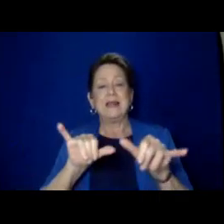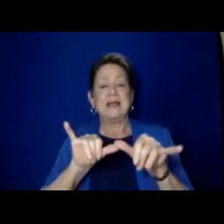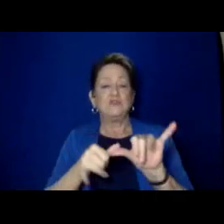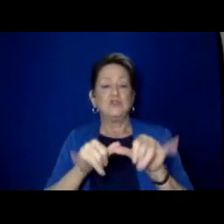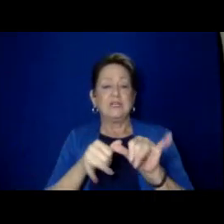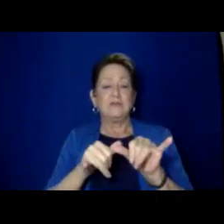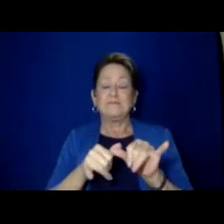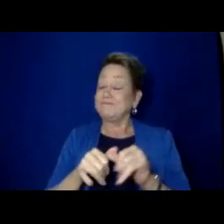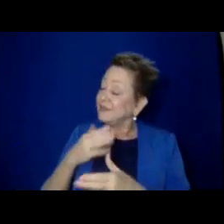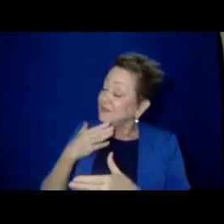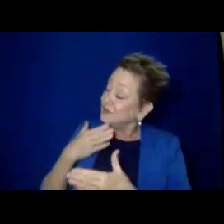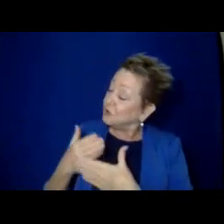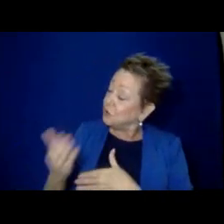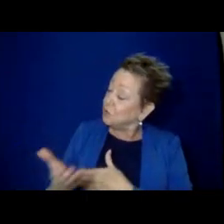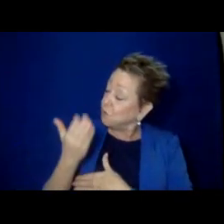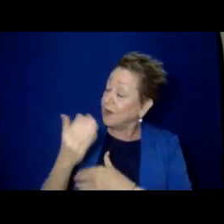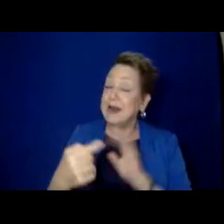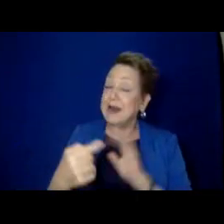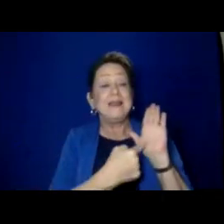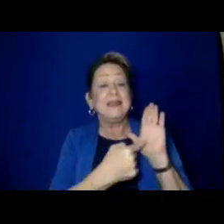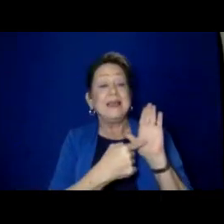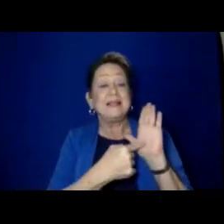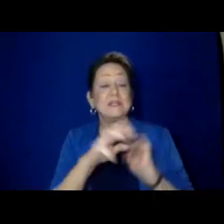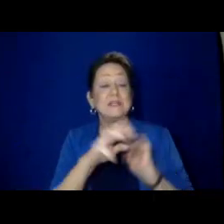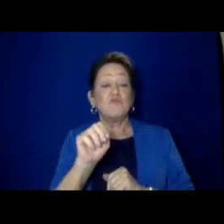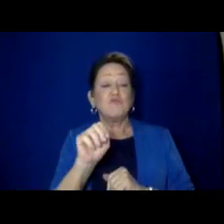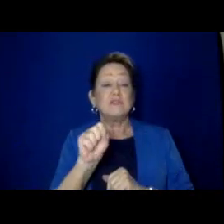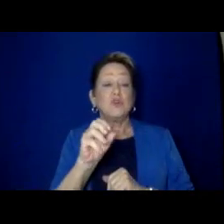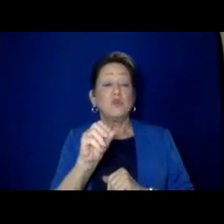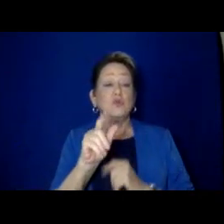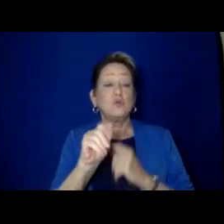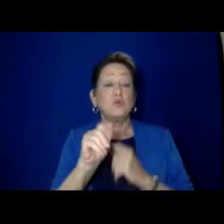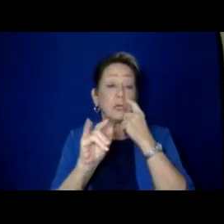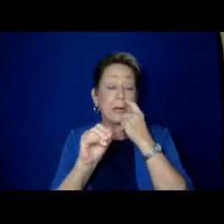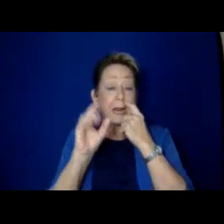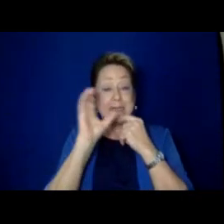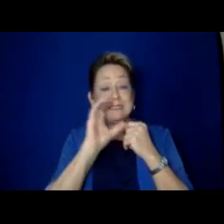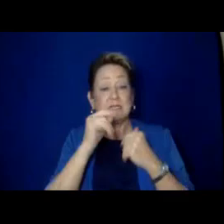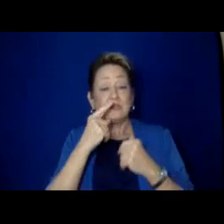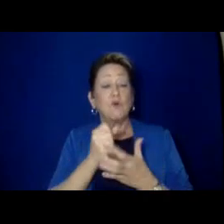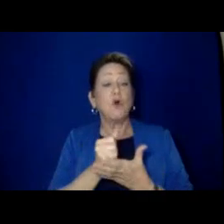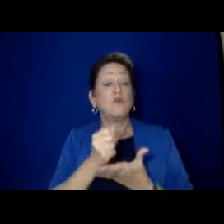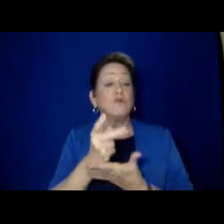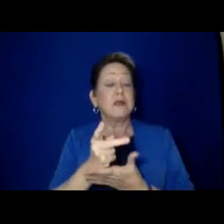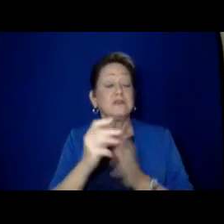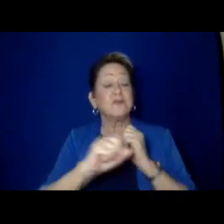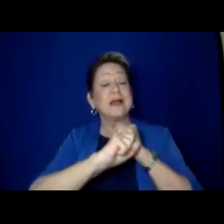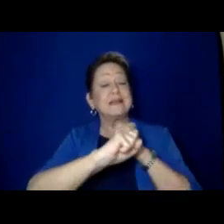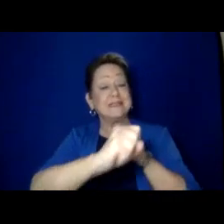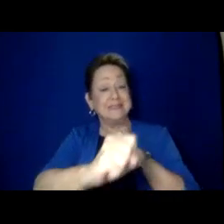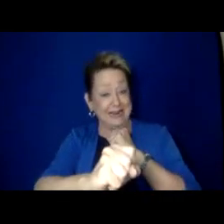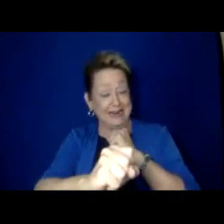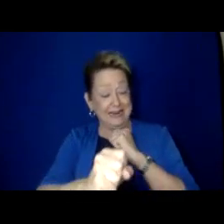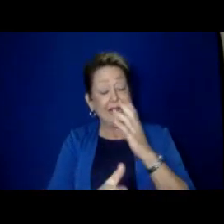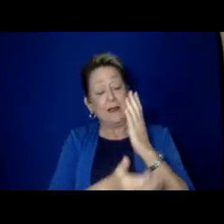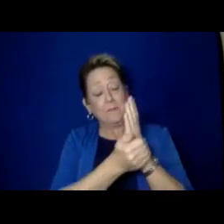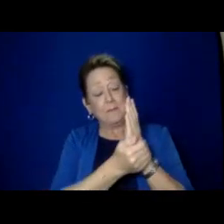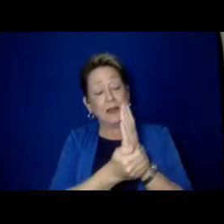Good morning. This resolution seeks authorization to extend and amend agreement